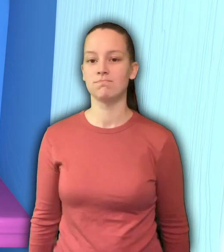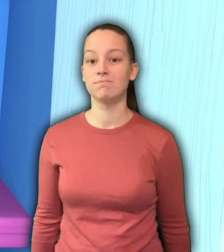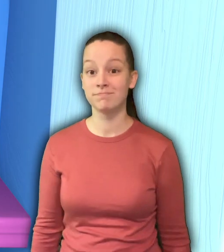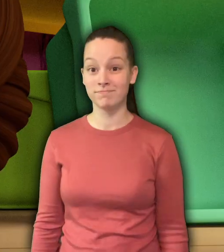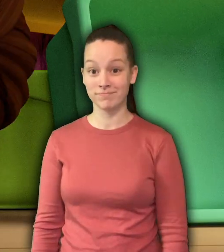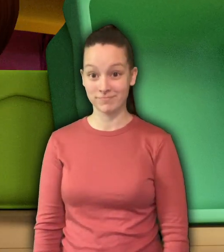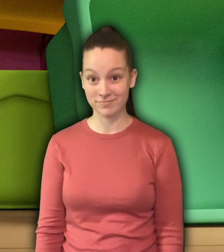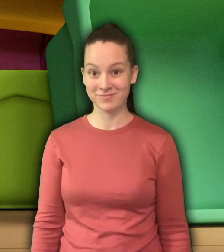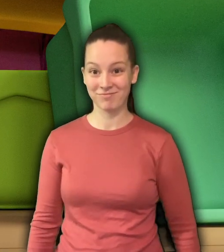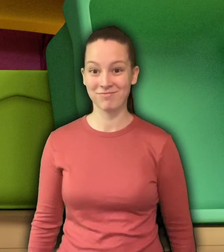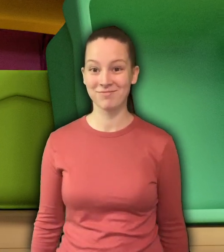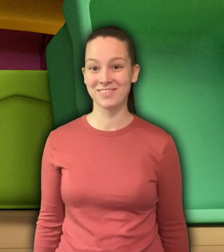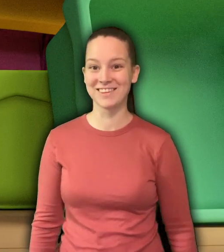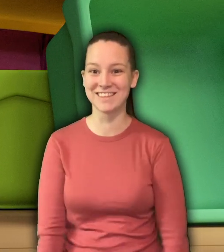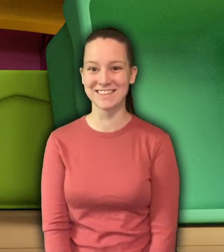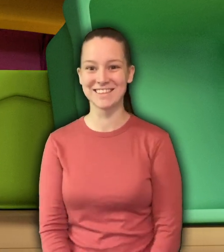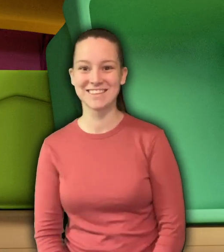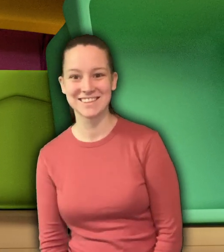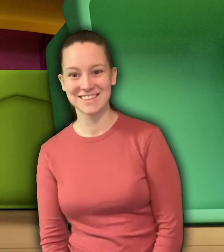bed.